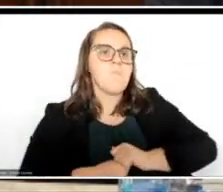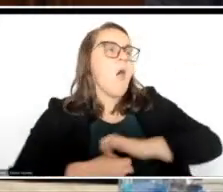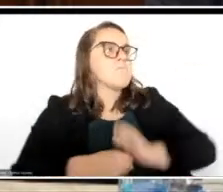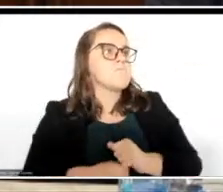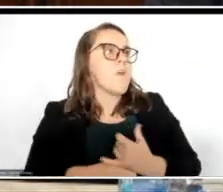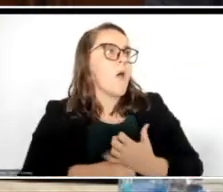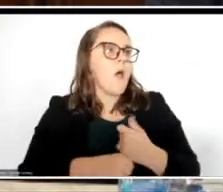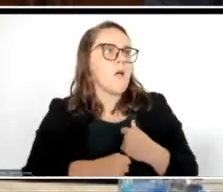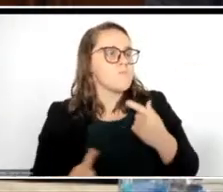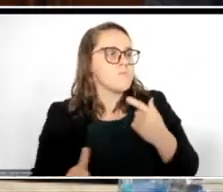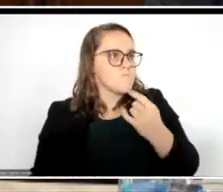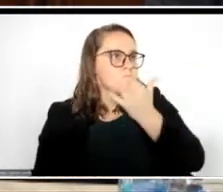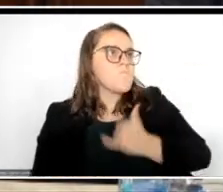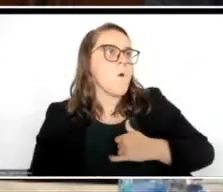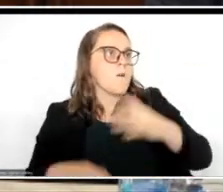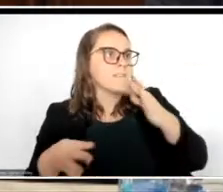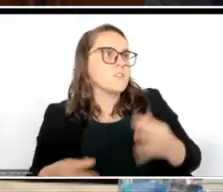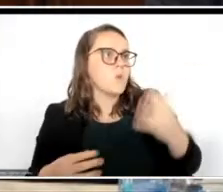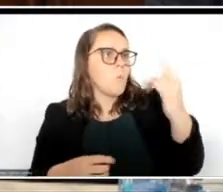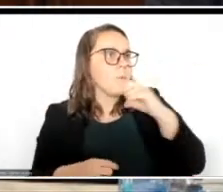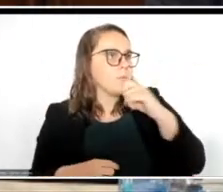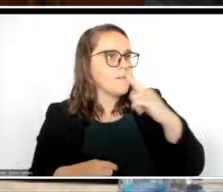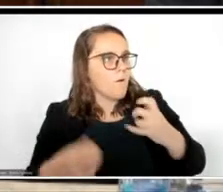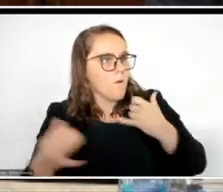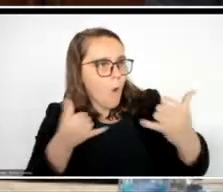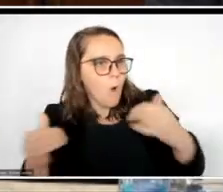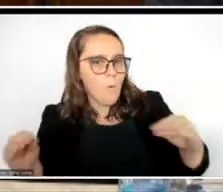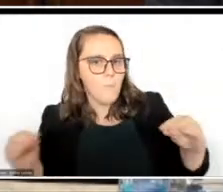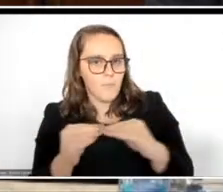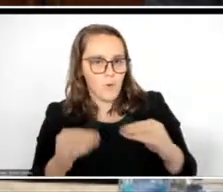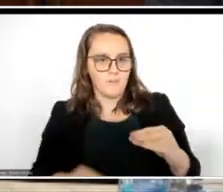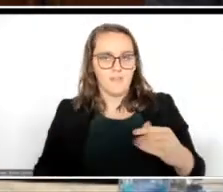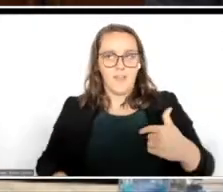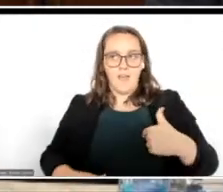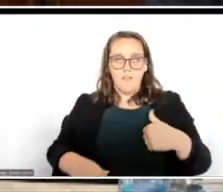and you know, just his typical